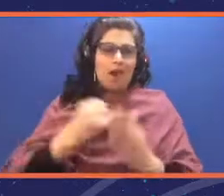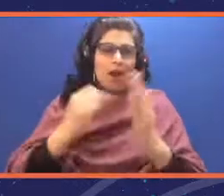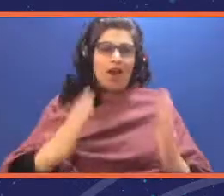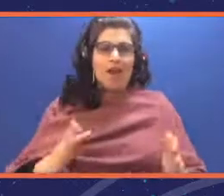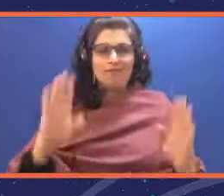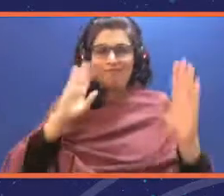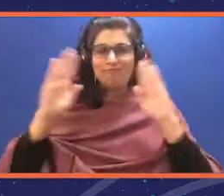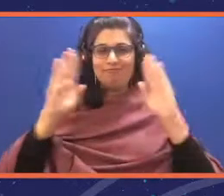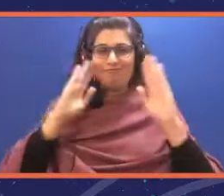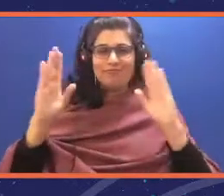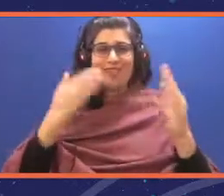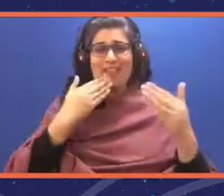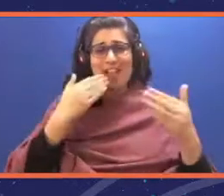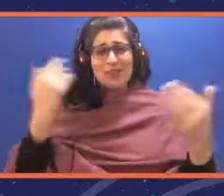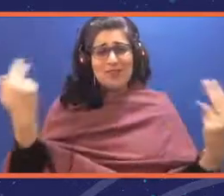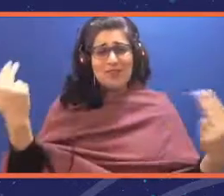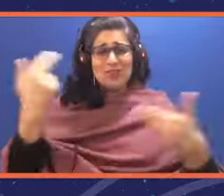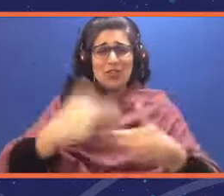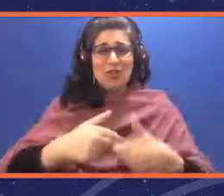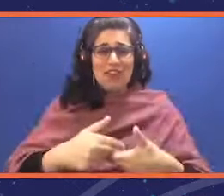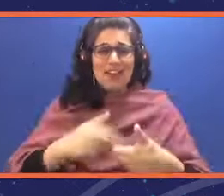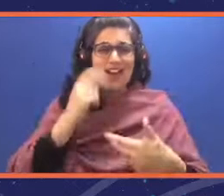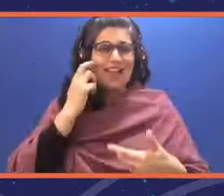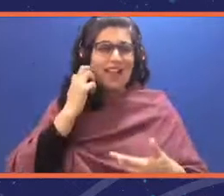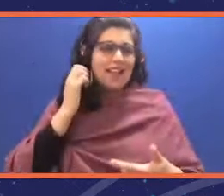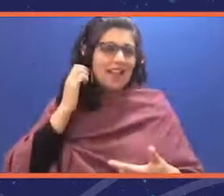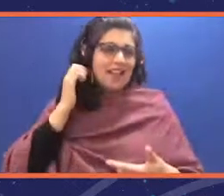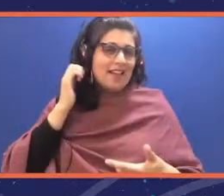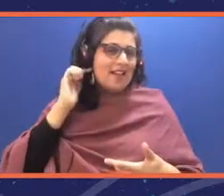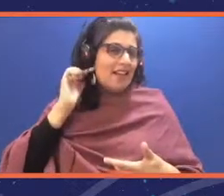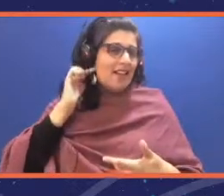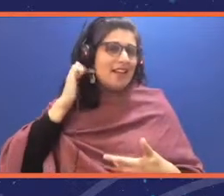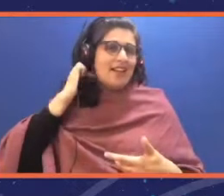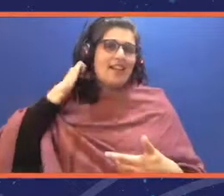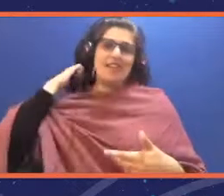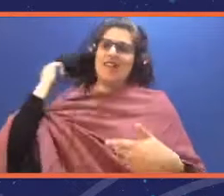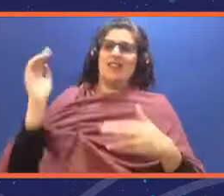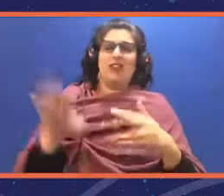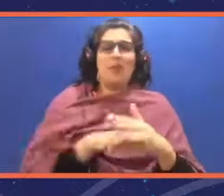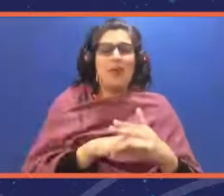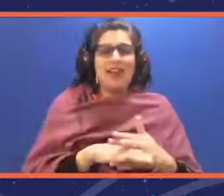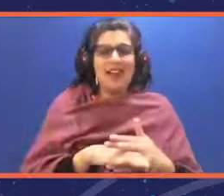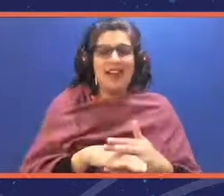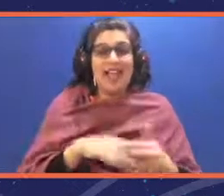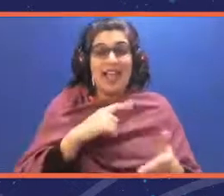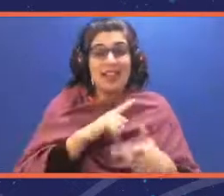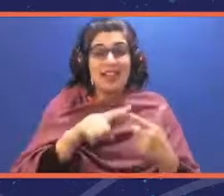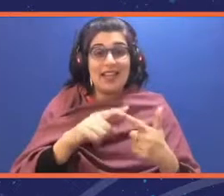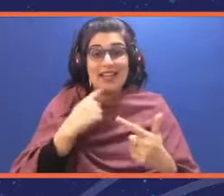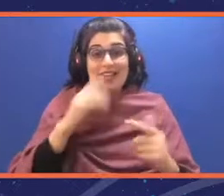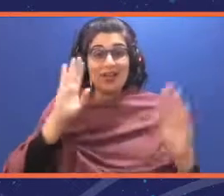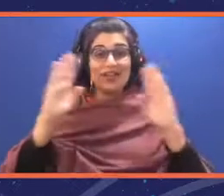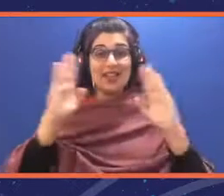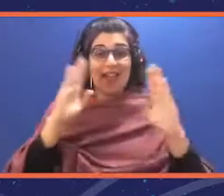you so much for being here. I'm gonna give a couple seconds of break so y'all can say hi to the folks watching.